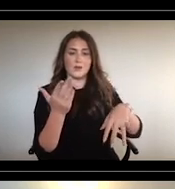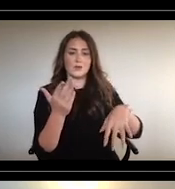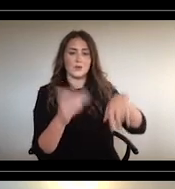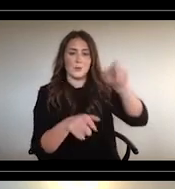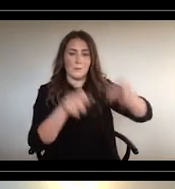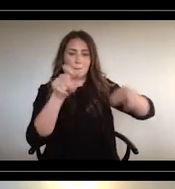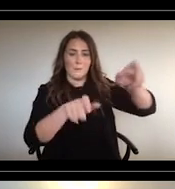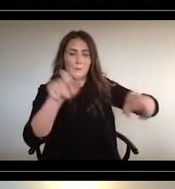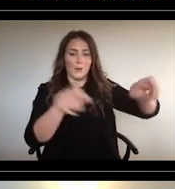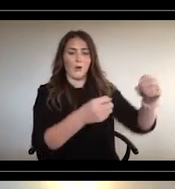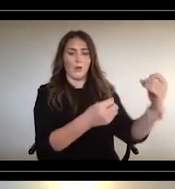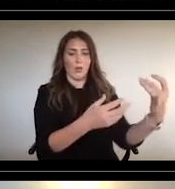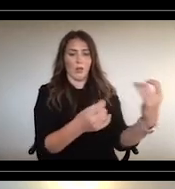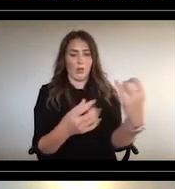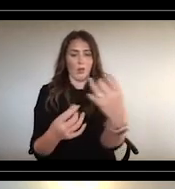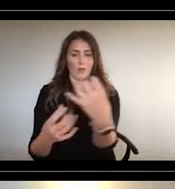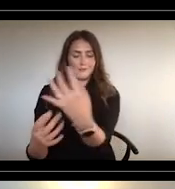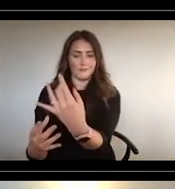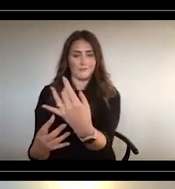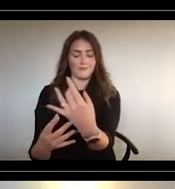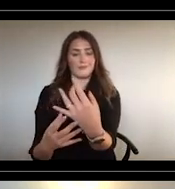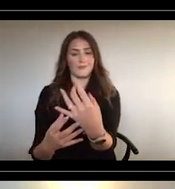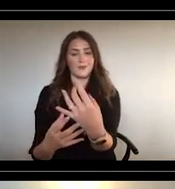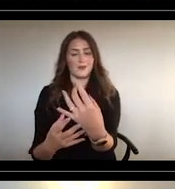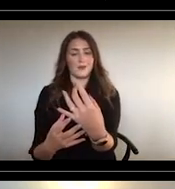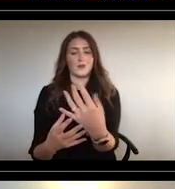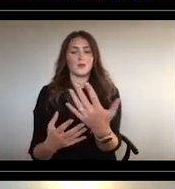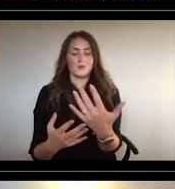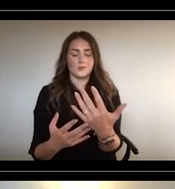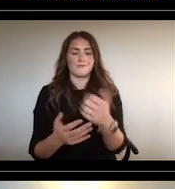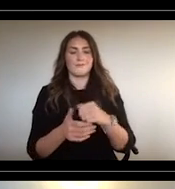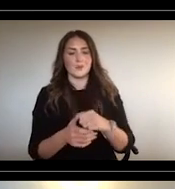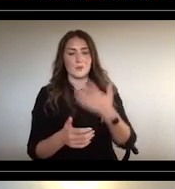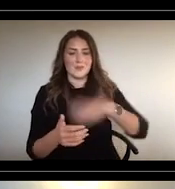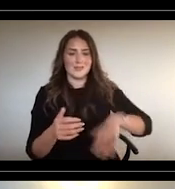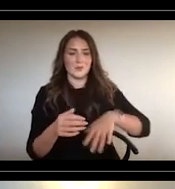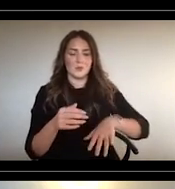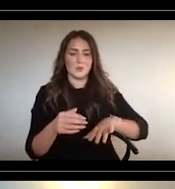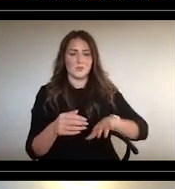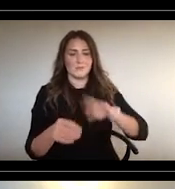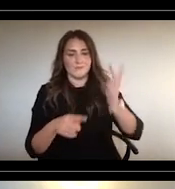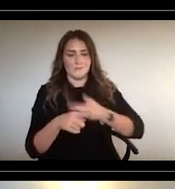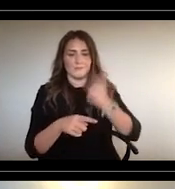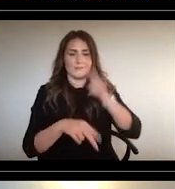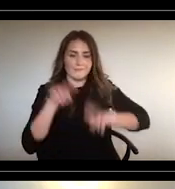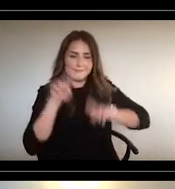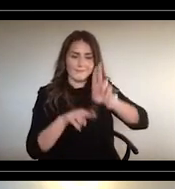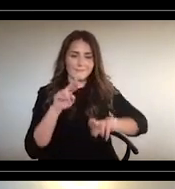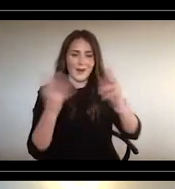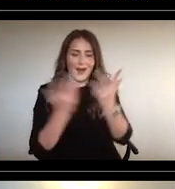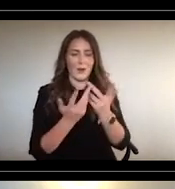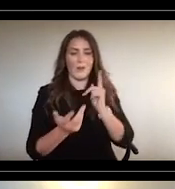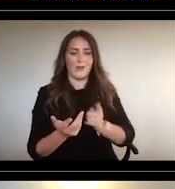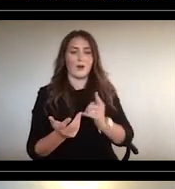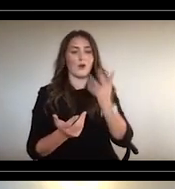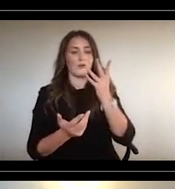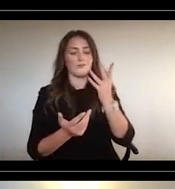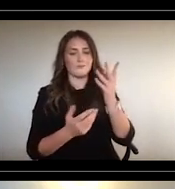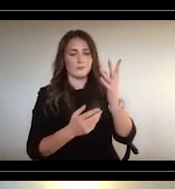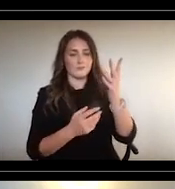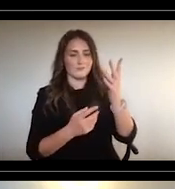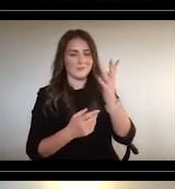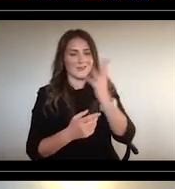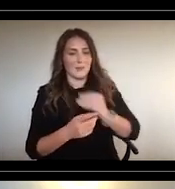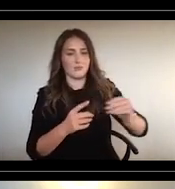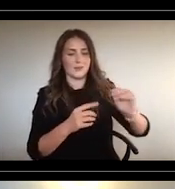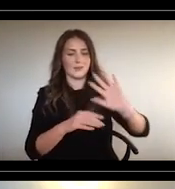concerns raised by residents, a reassessment of how the facility would impact on the local environment, noting that that